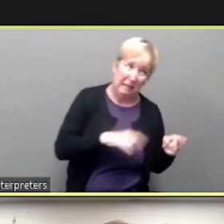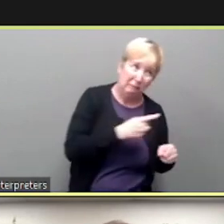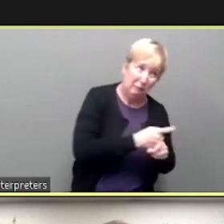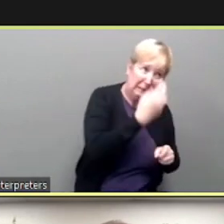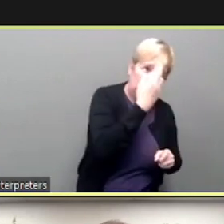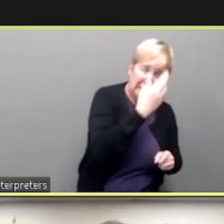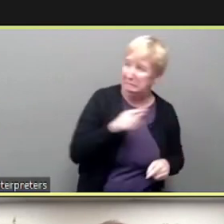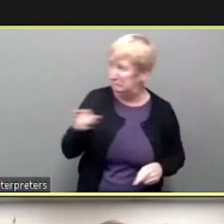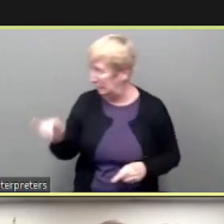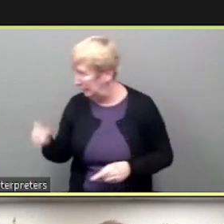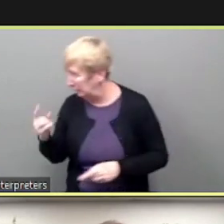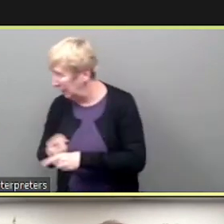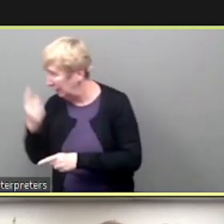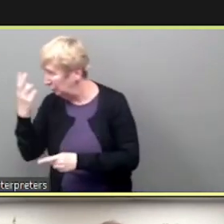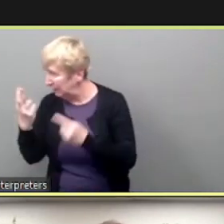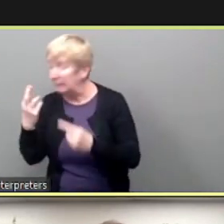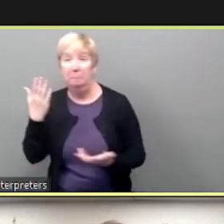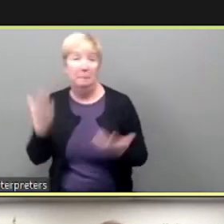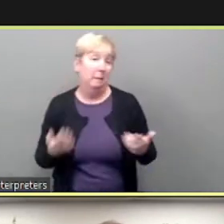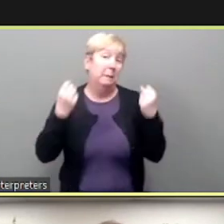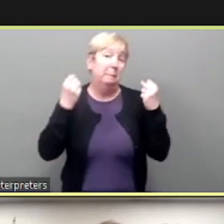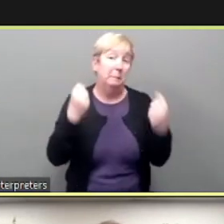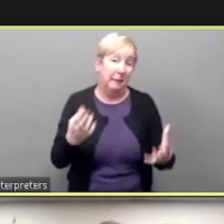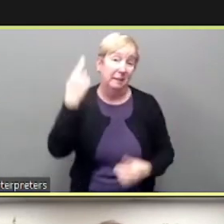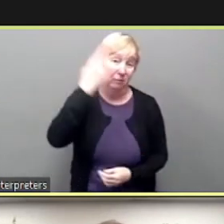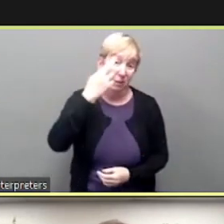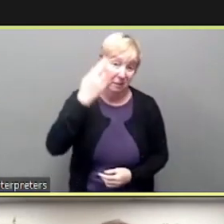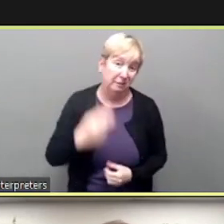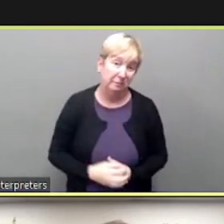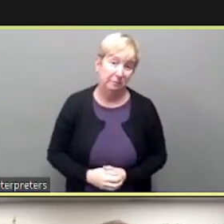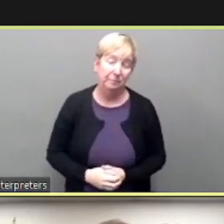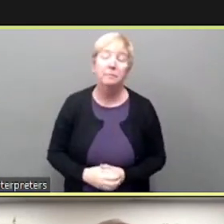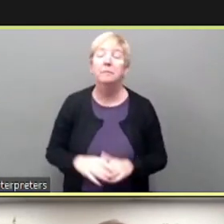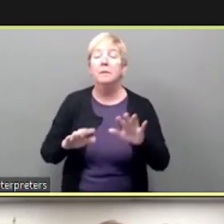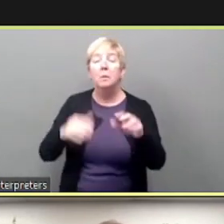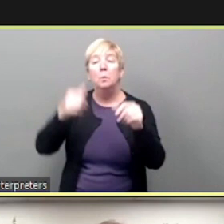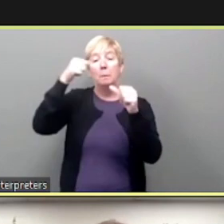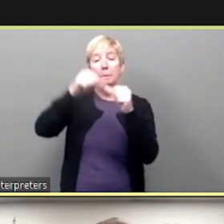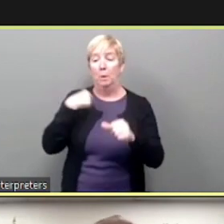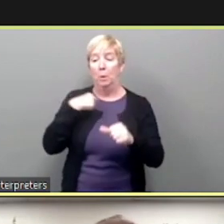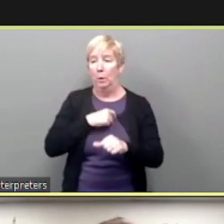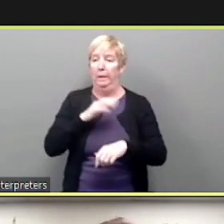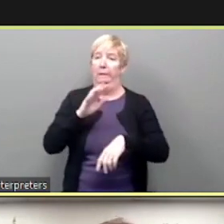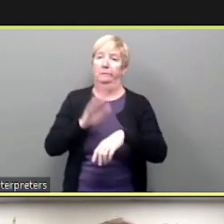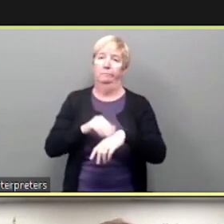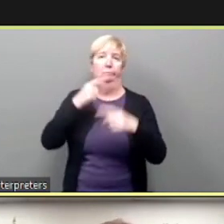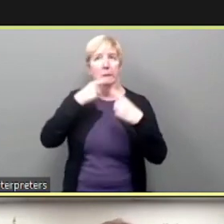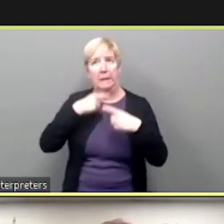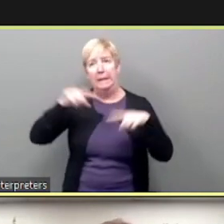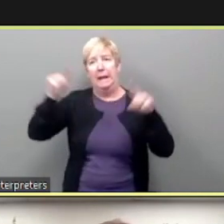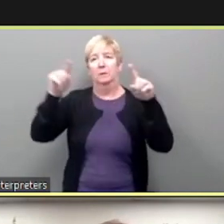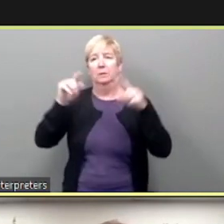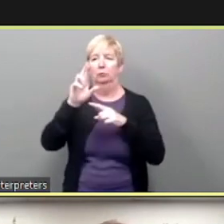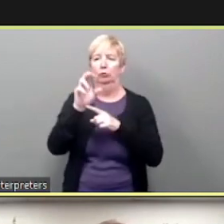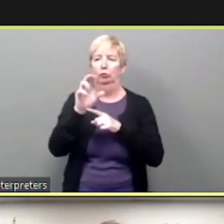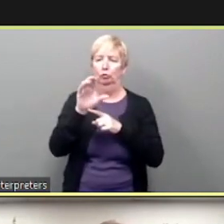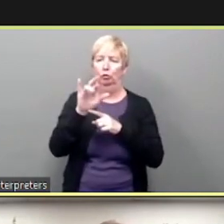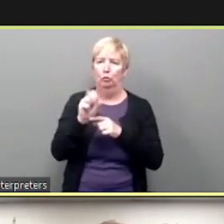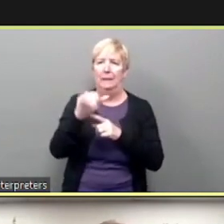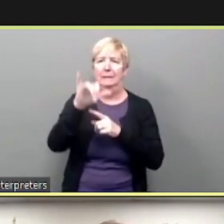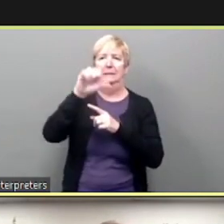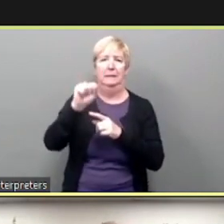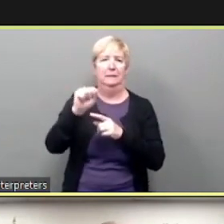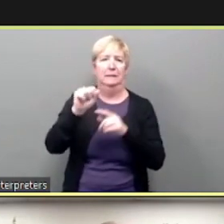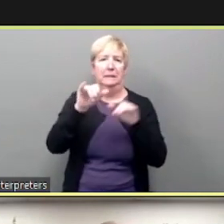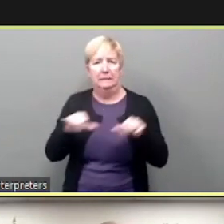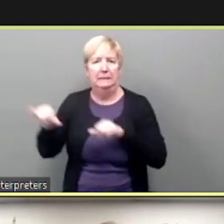problem is that despite our calling of crisis standards of care, which was more of a acknowledgement of what was really going on in the hospitals, we're